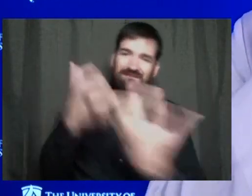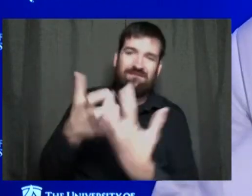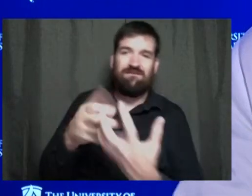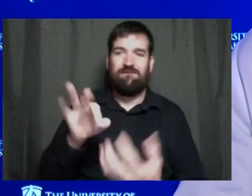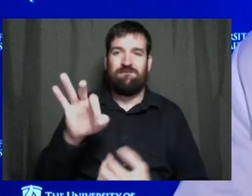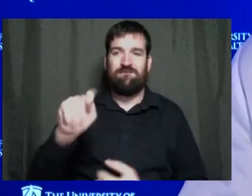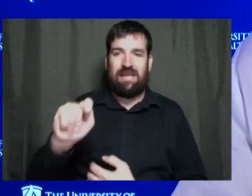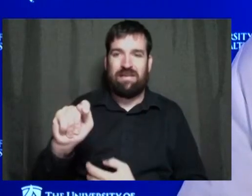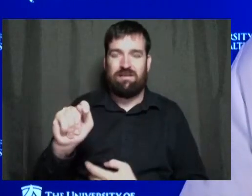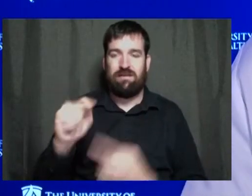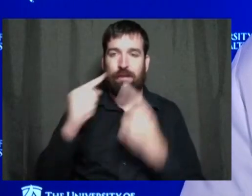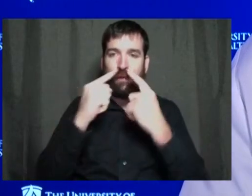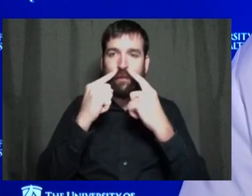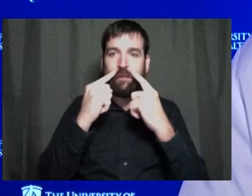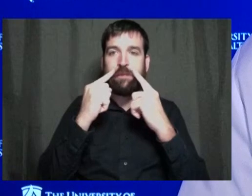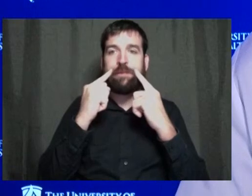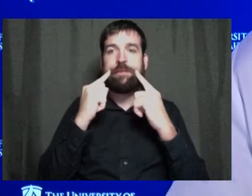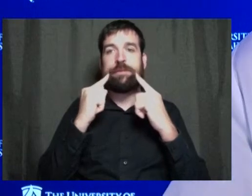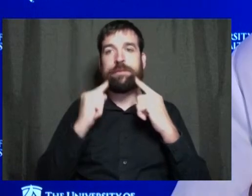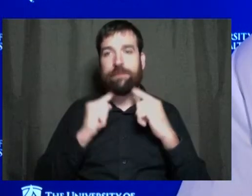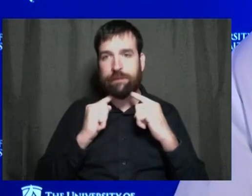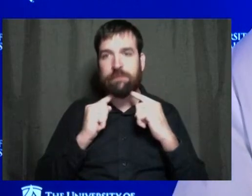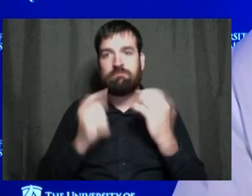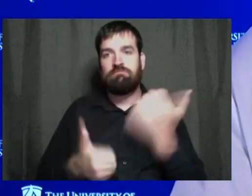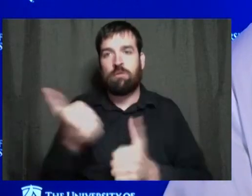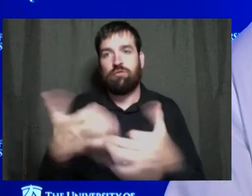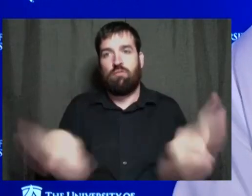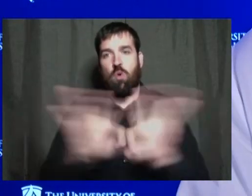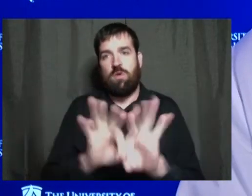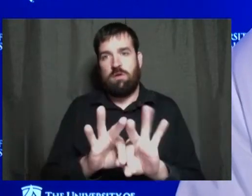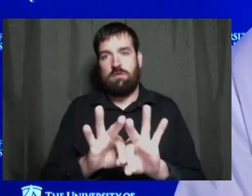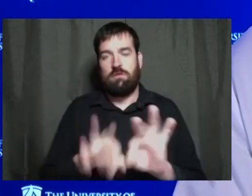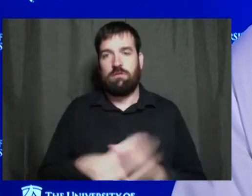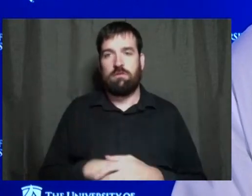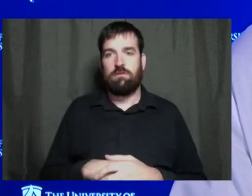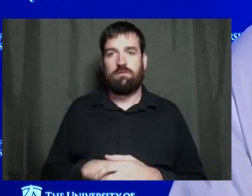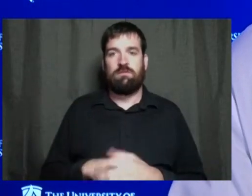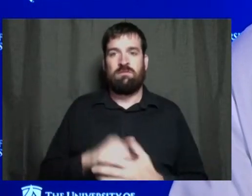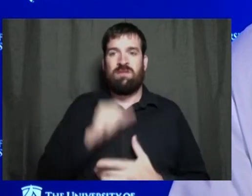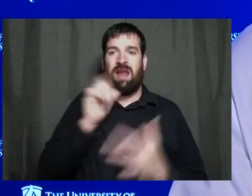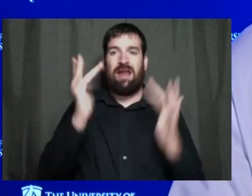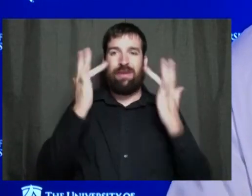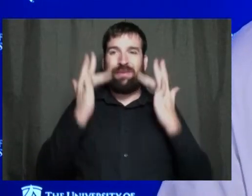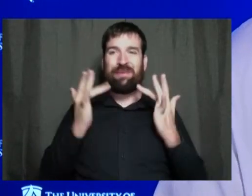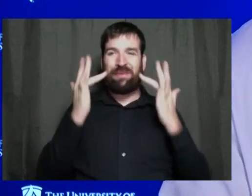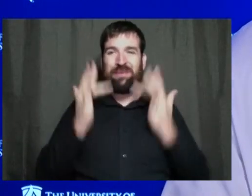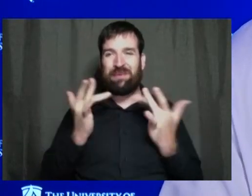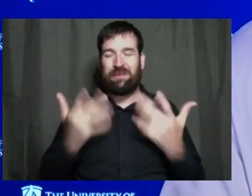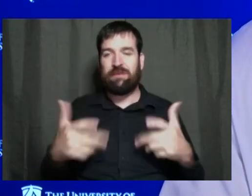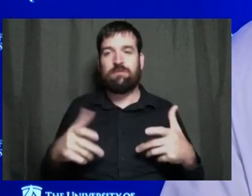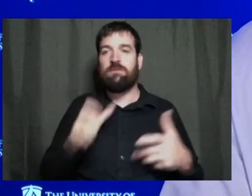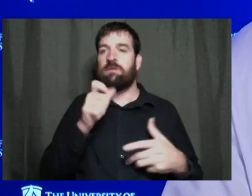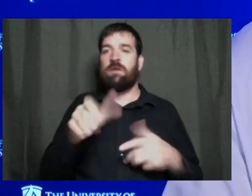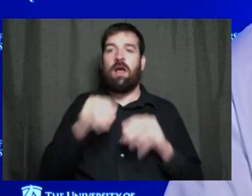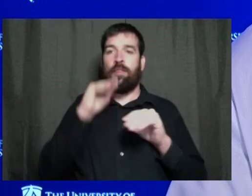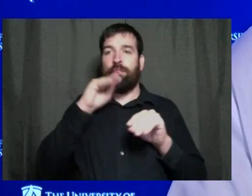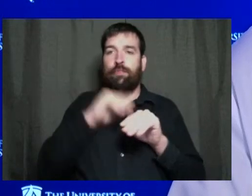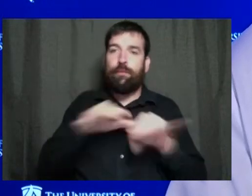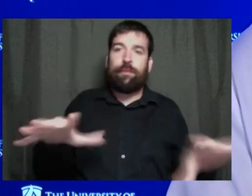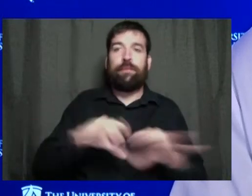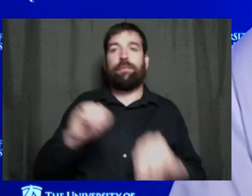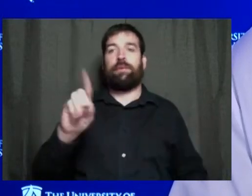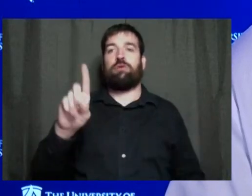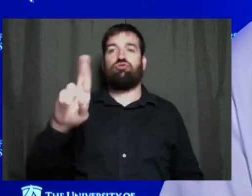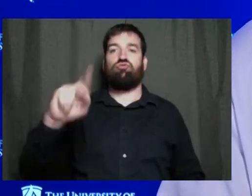the tops and the sides is the most important, so that you aren't expressing those droplets out into the environment. That is what provides the